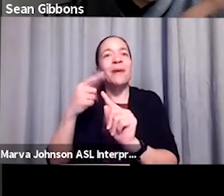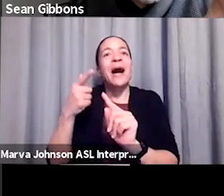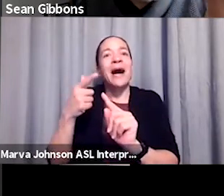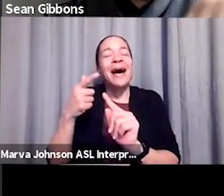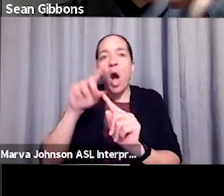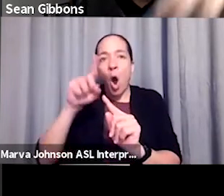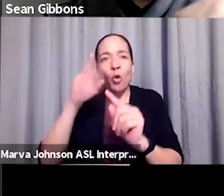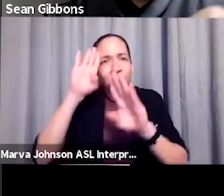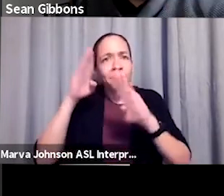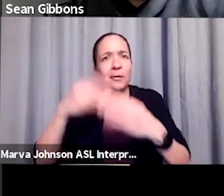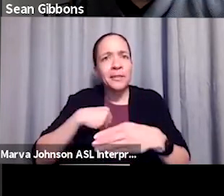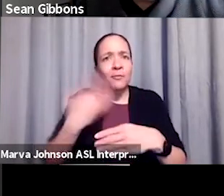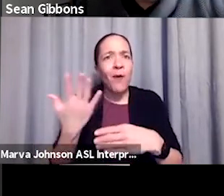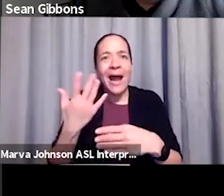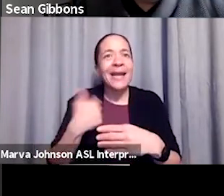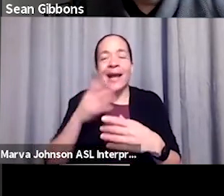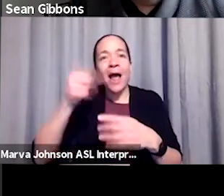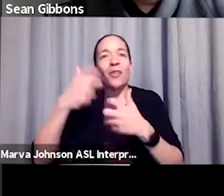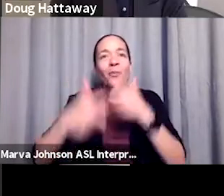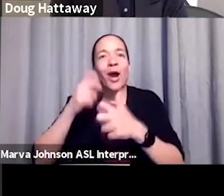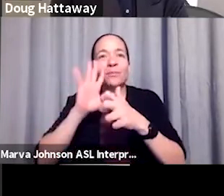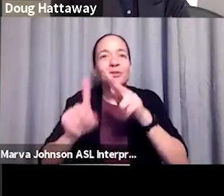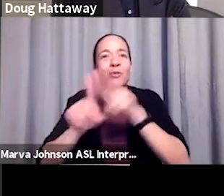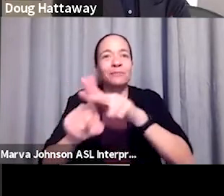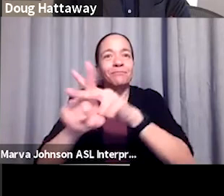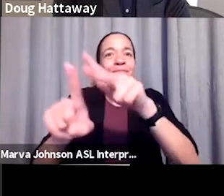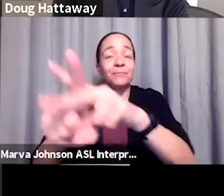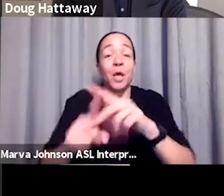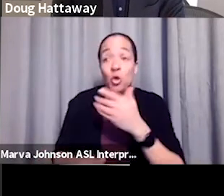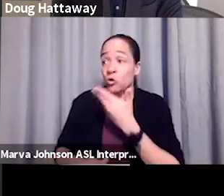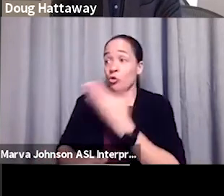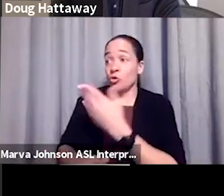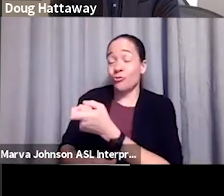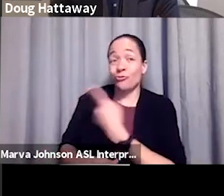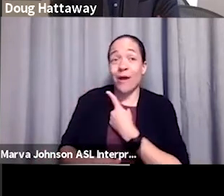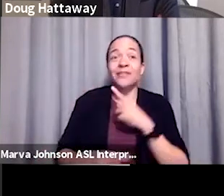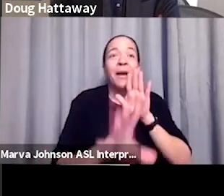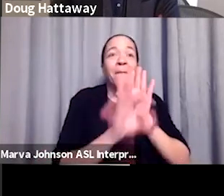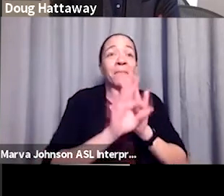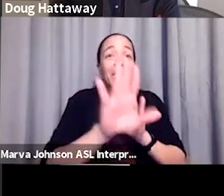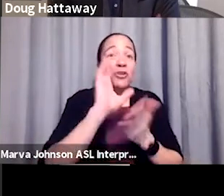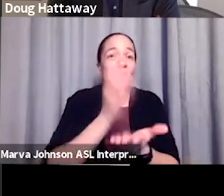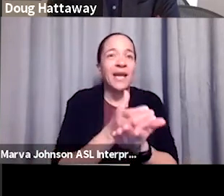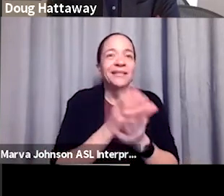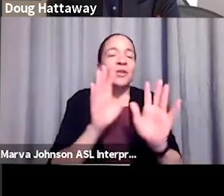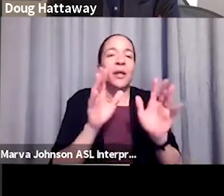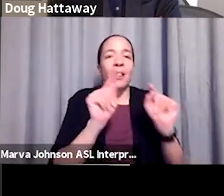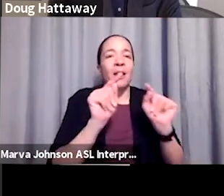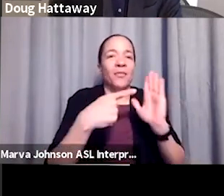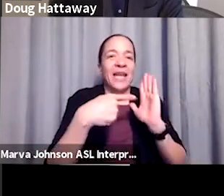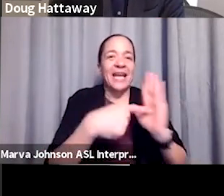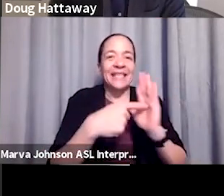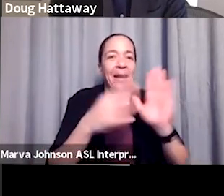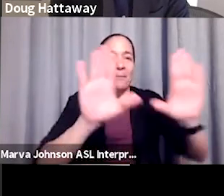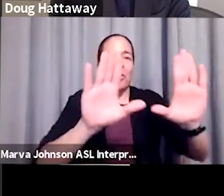both a question and a comment there. Yeah, that's a great question. And choosing your images, I wouldn't read into examples we have